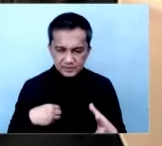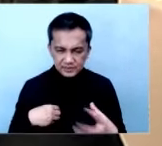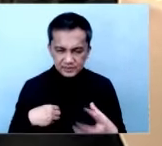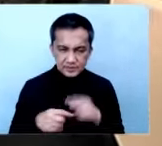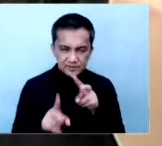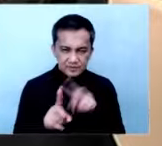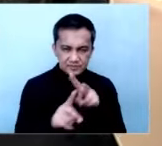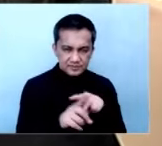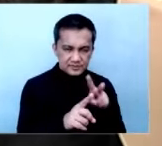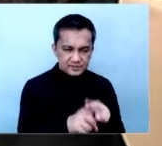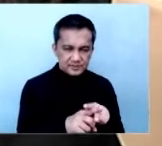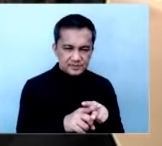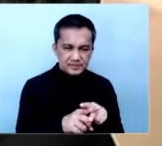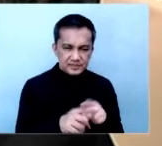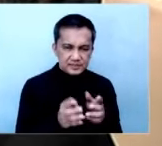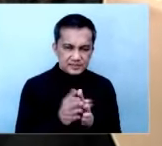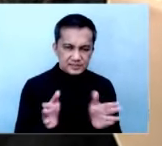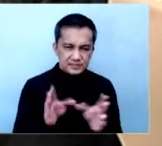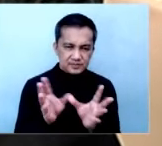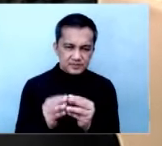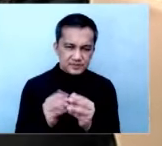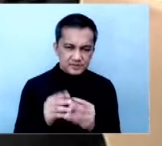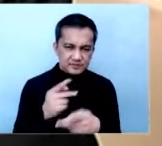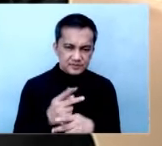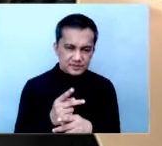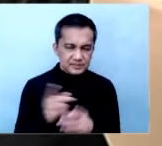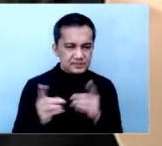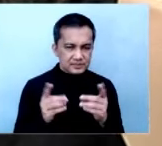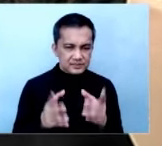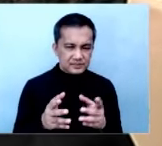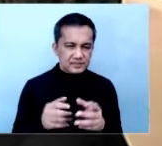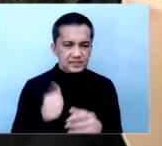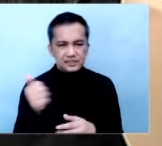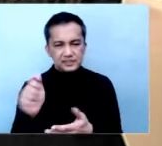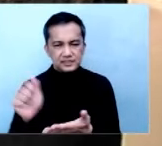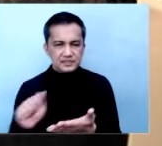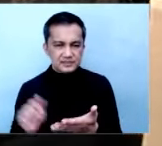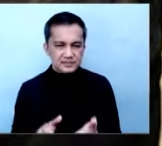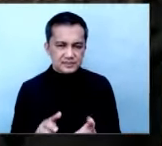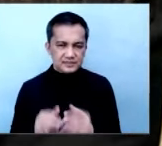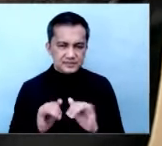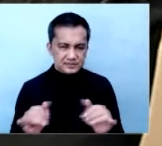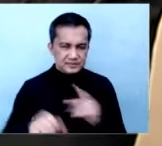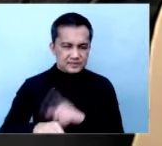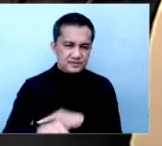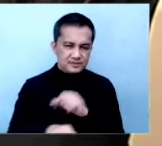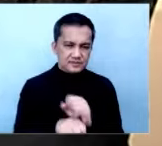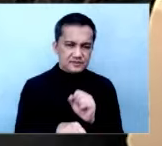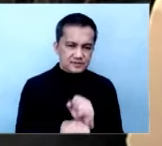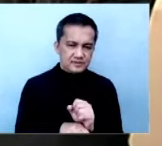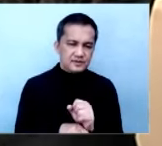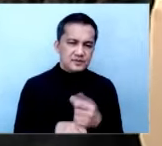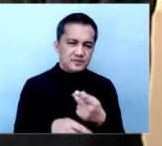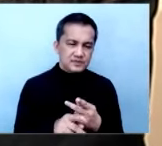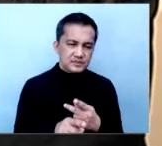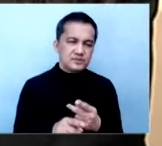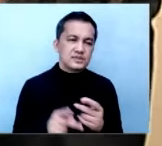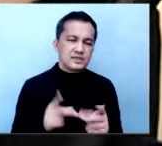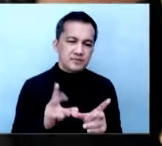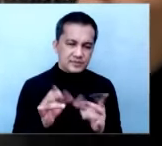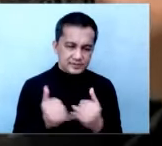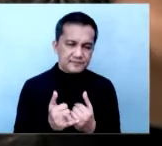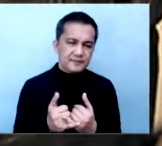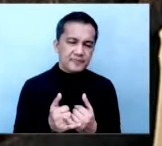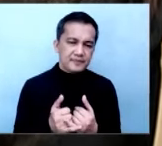a lot of general meetings with producers, directors, other artists. At the same time, I'm working on my production company.